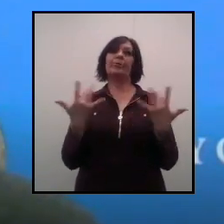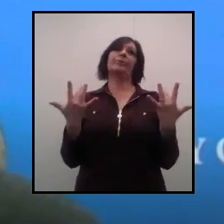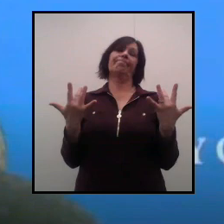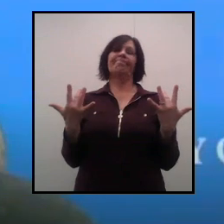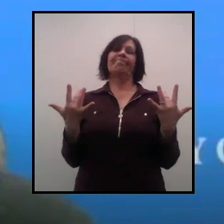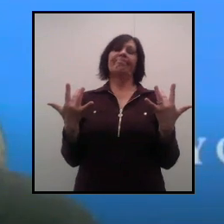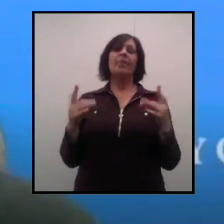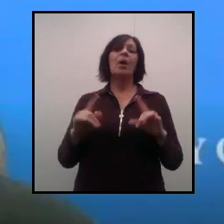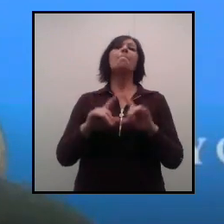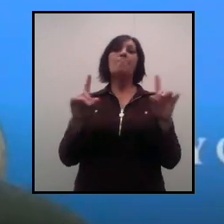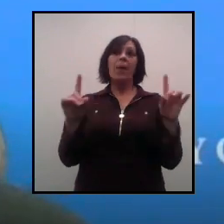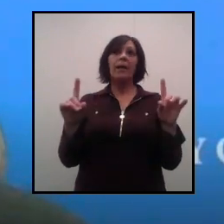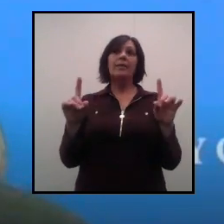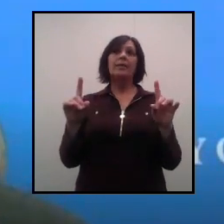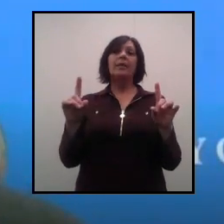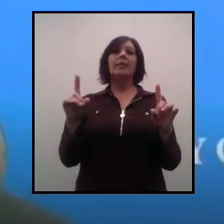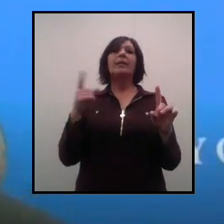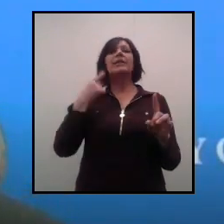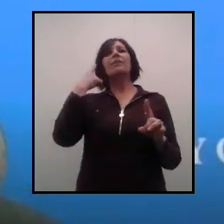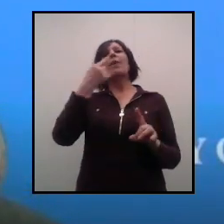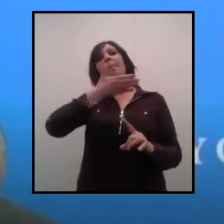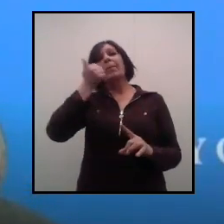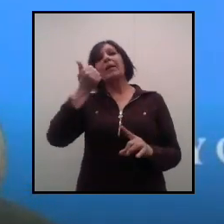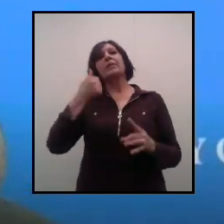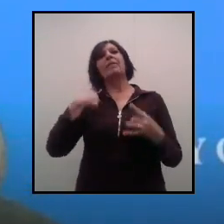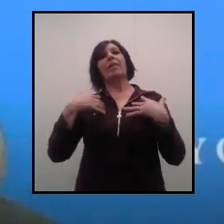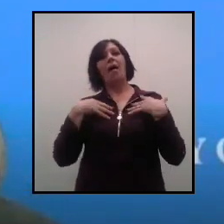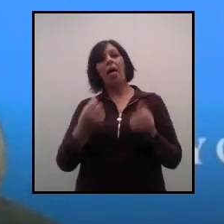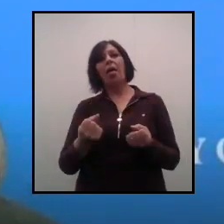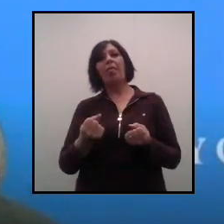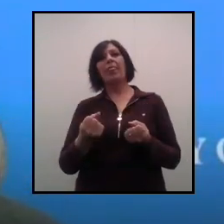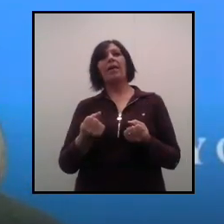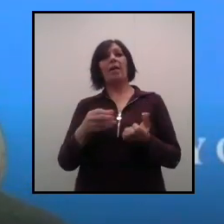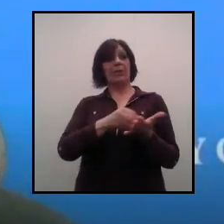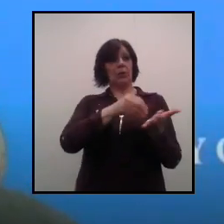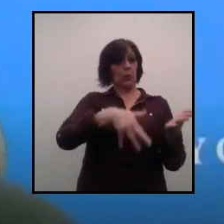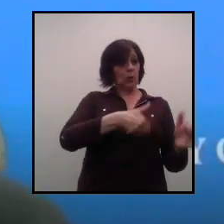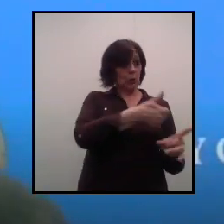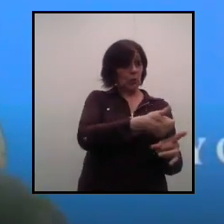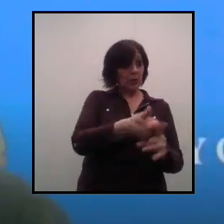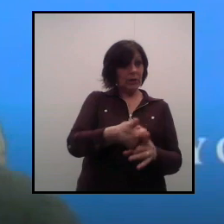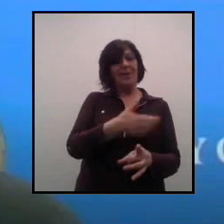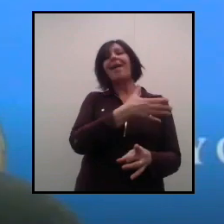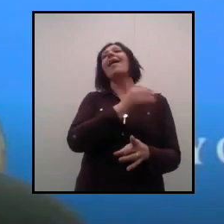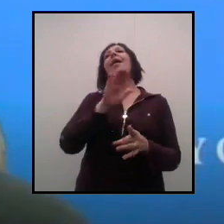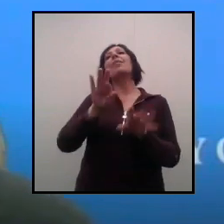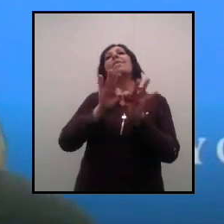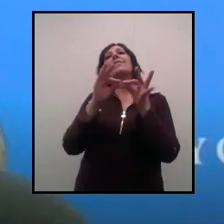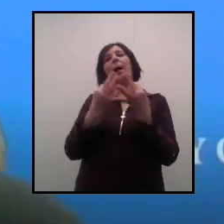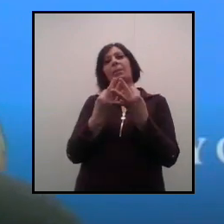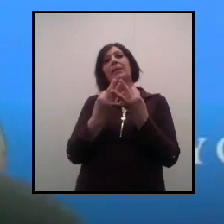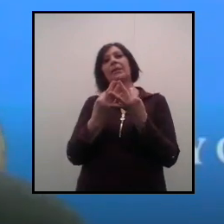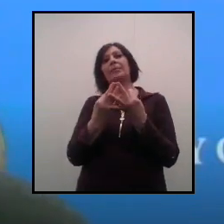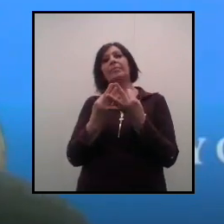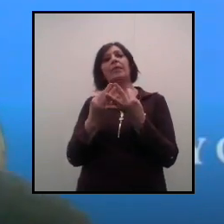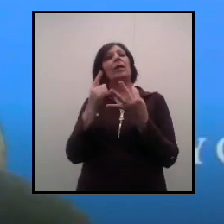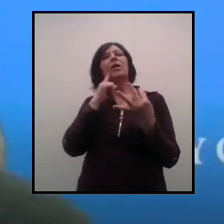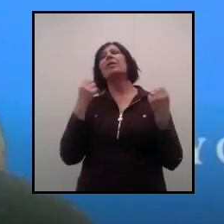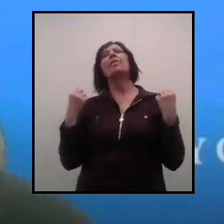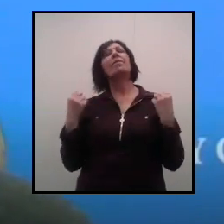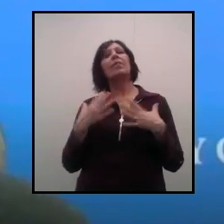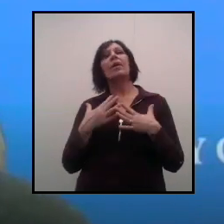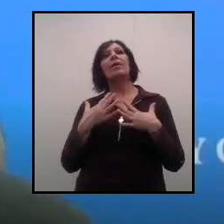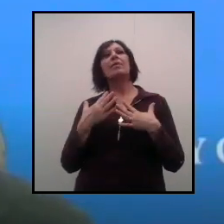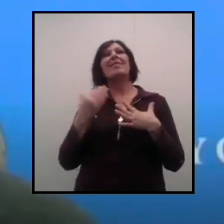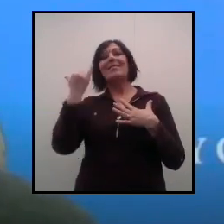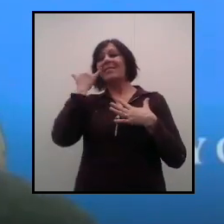decision, but it was a decision that was made for the best interest of the health and welfare of the students, as well as their families, with regards to the fear that